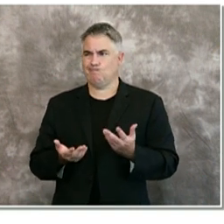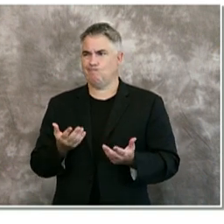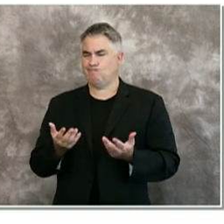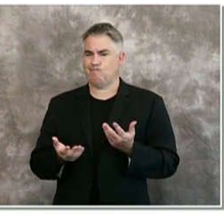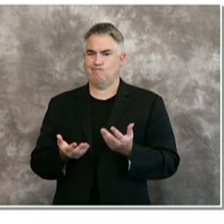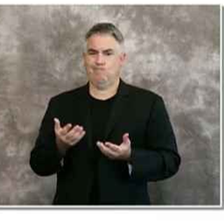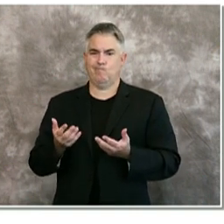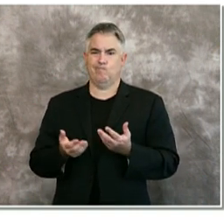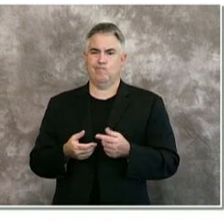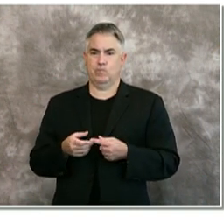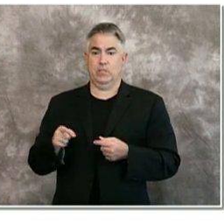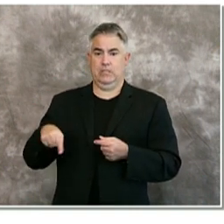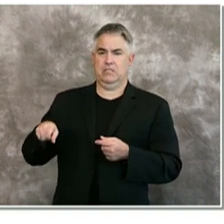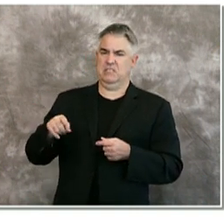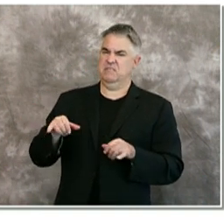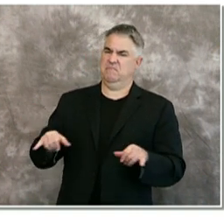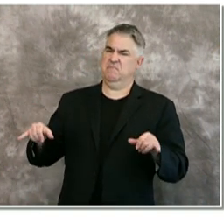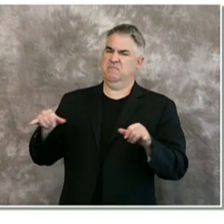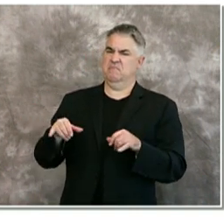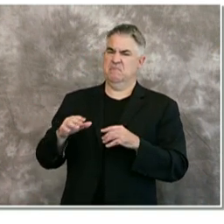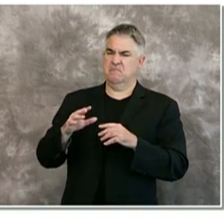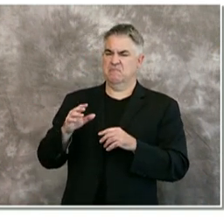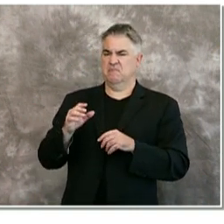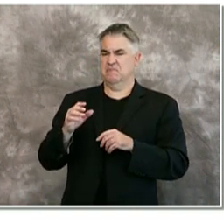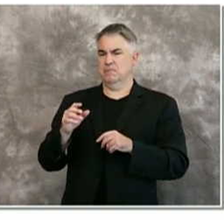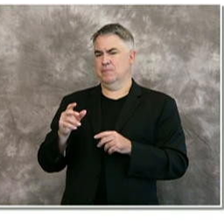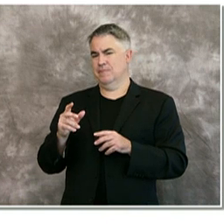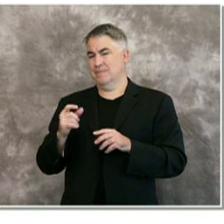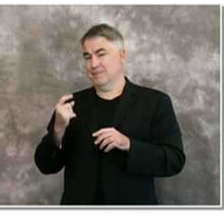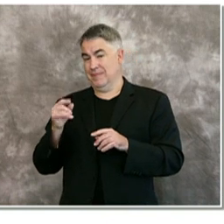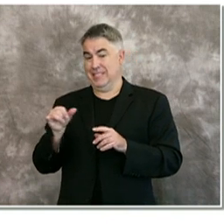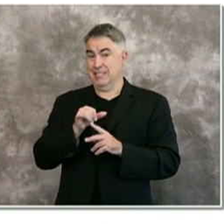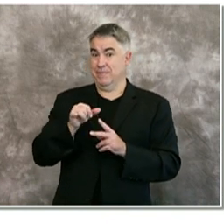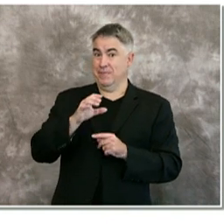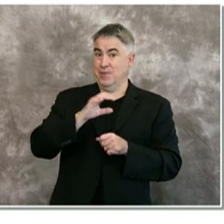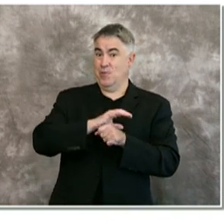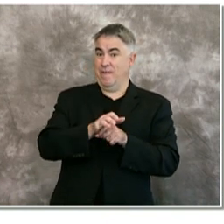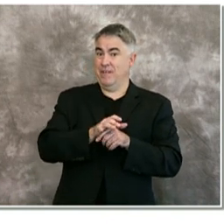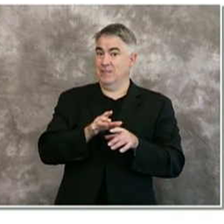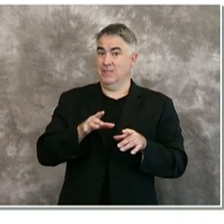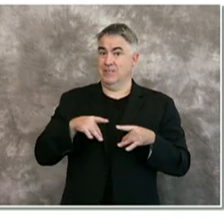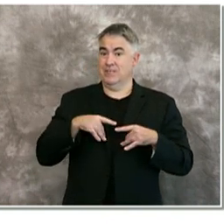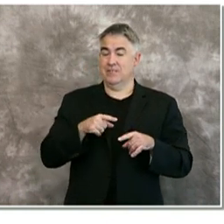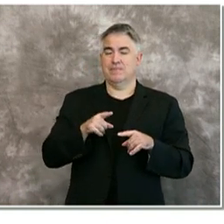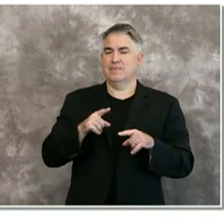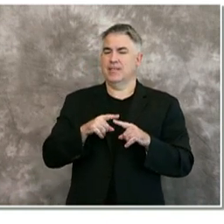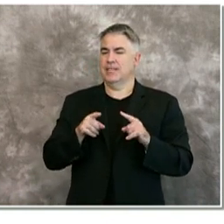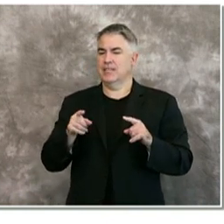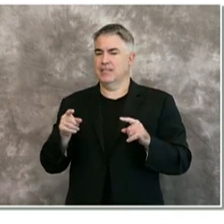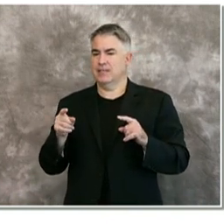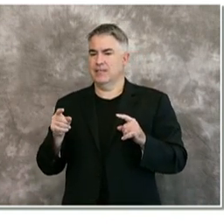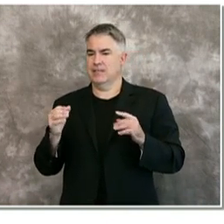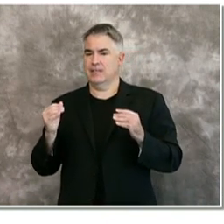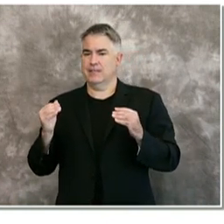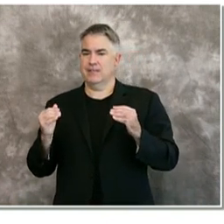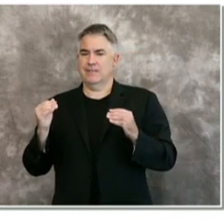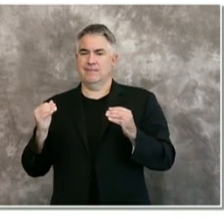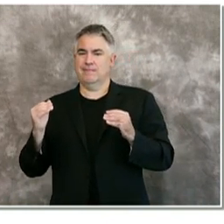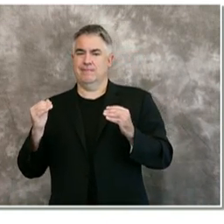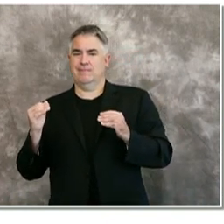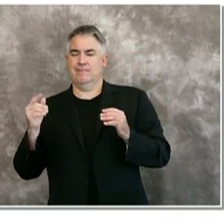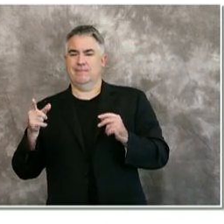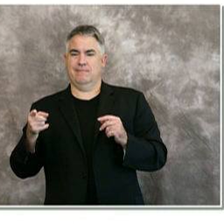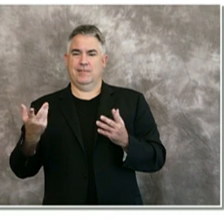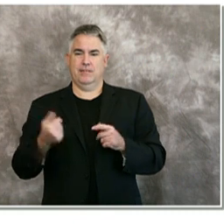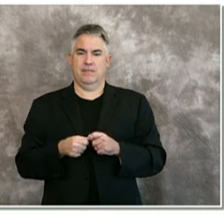Though they are similar, but they have increased ever so slightly by 1% over the